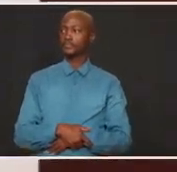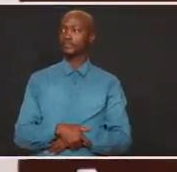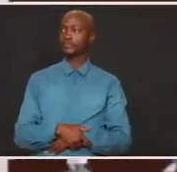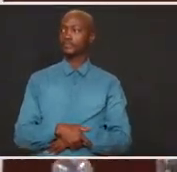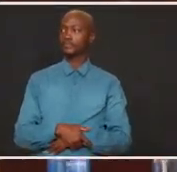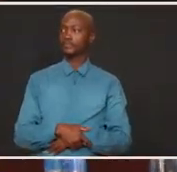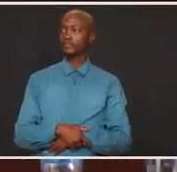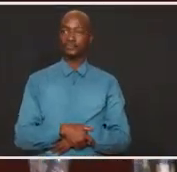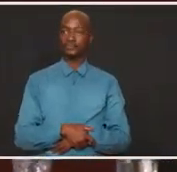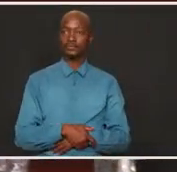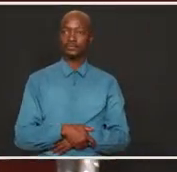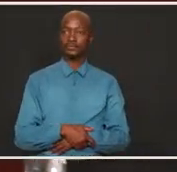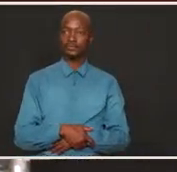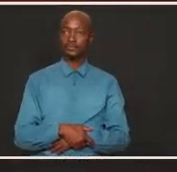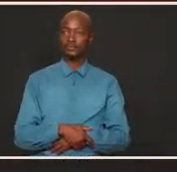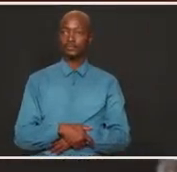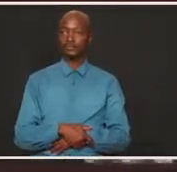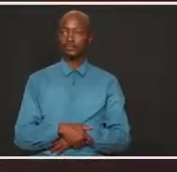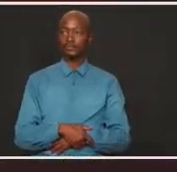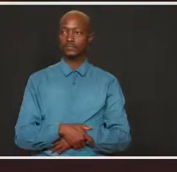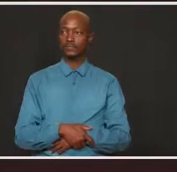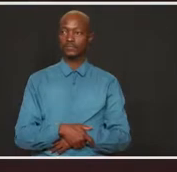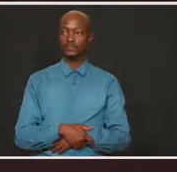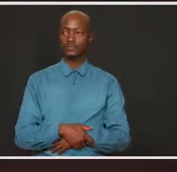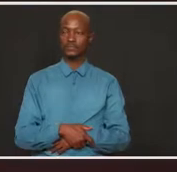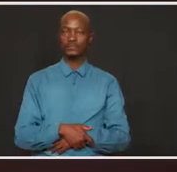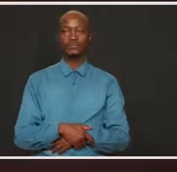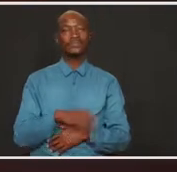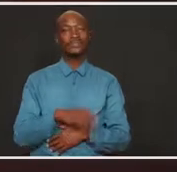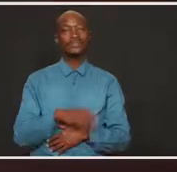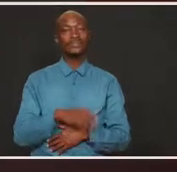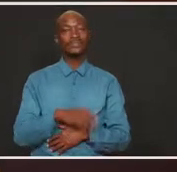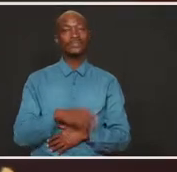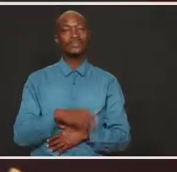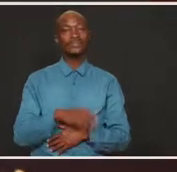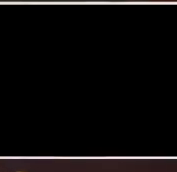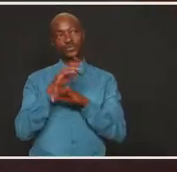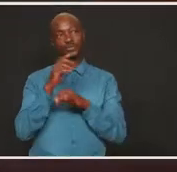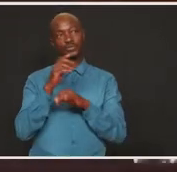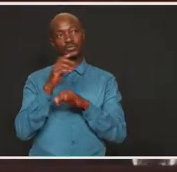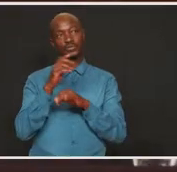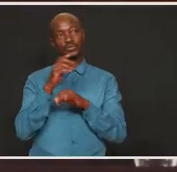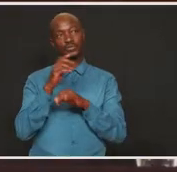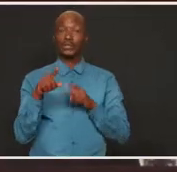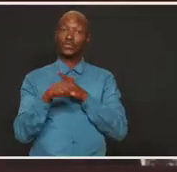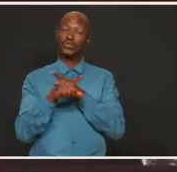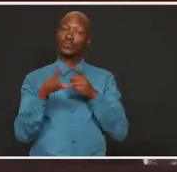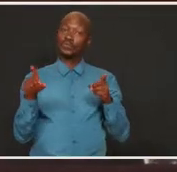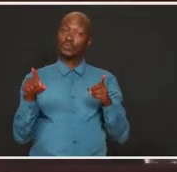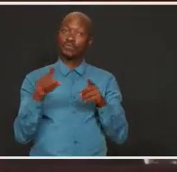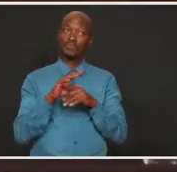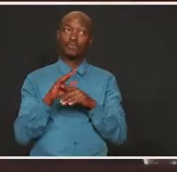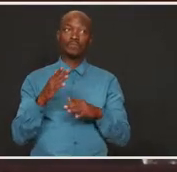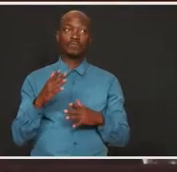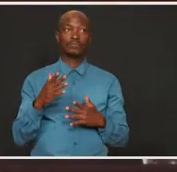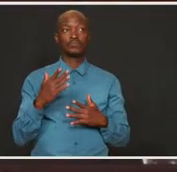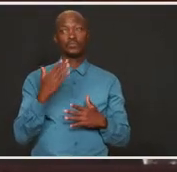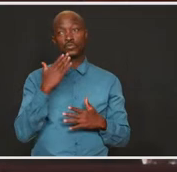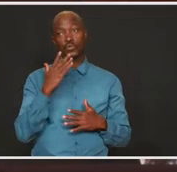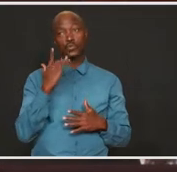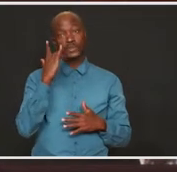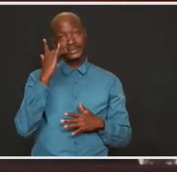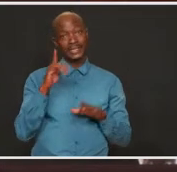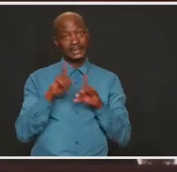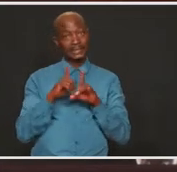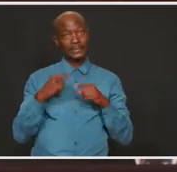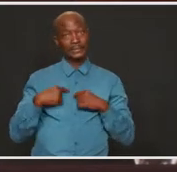thank you don't forget you know those of you who once who are shy